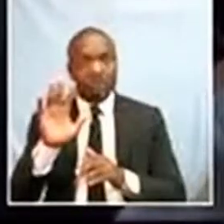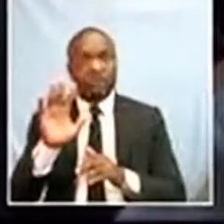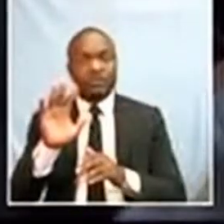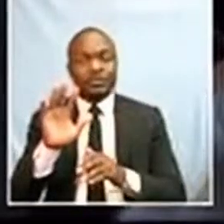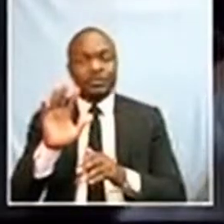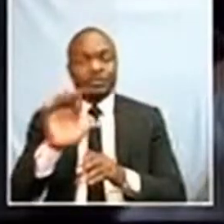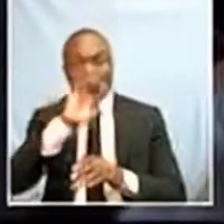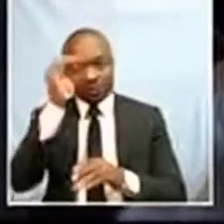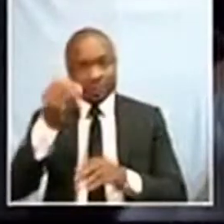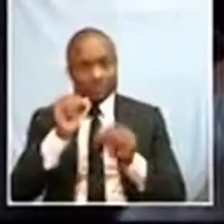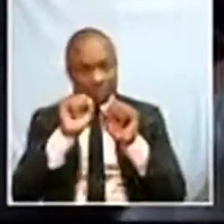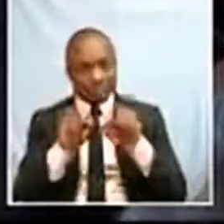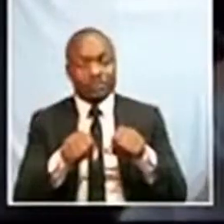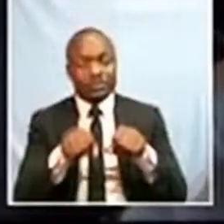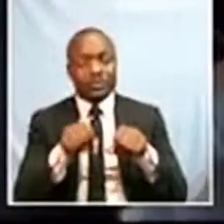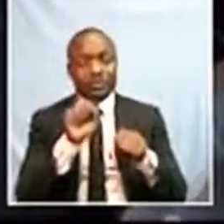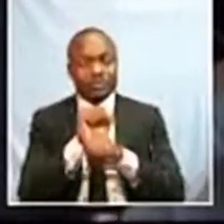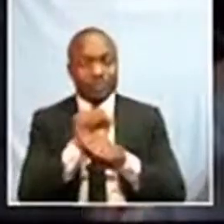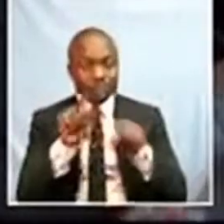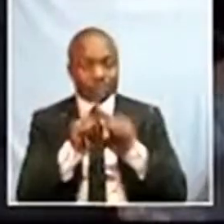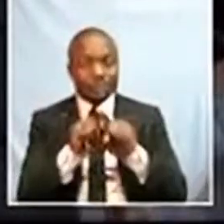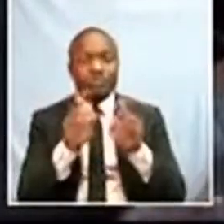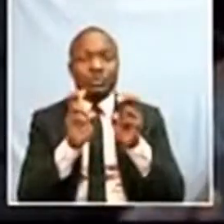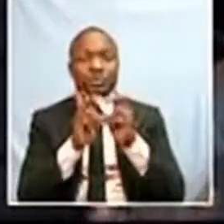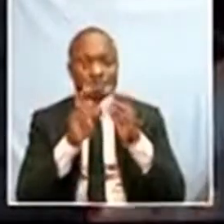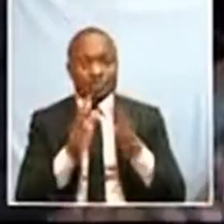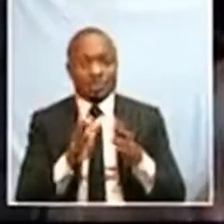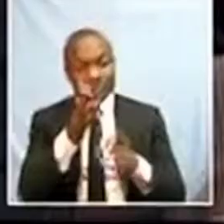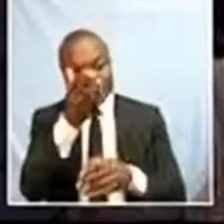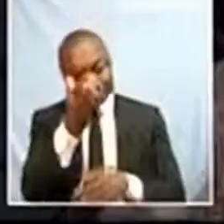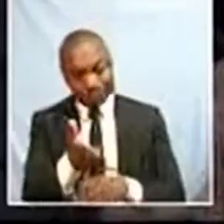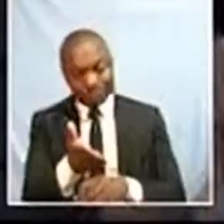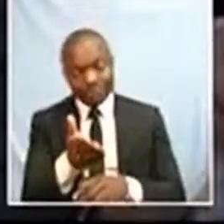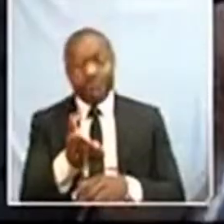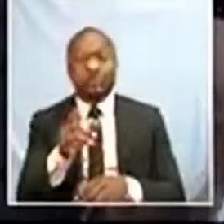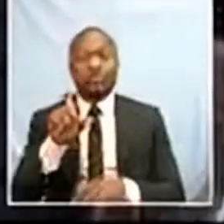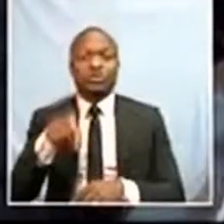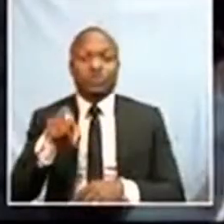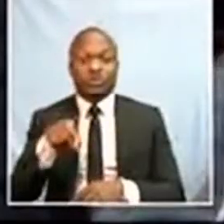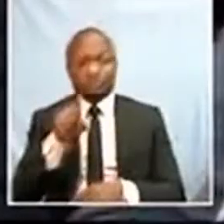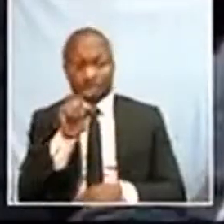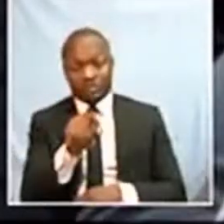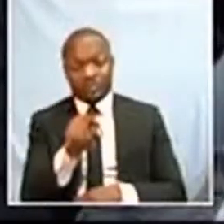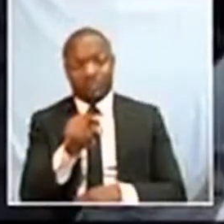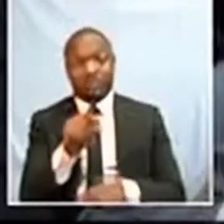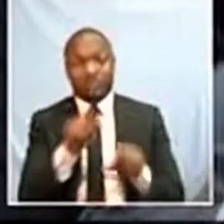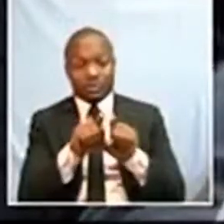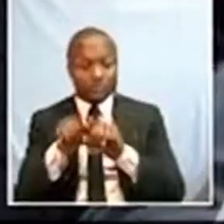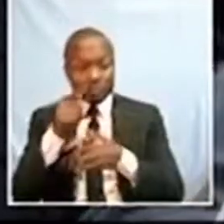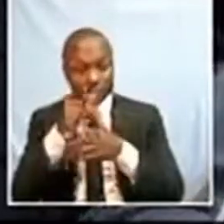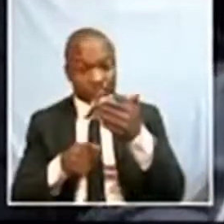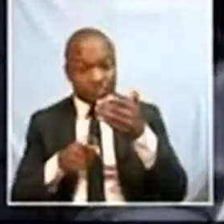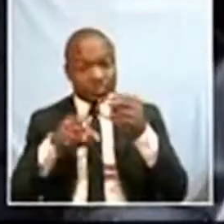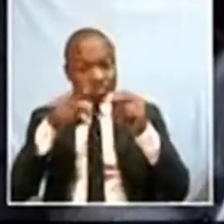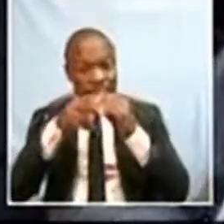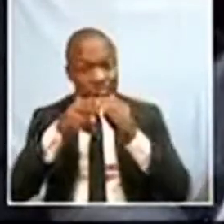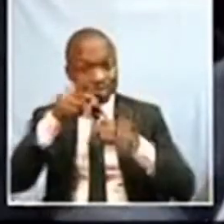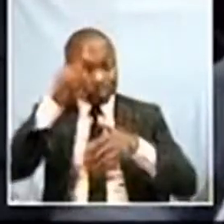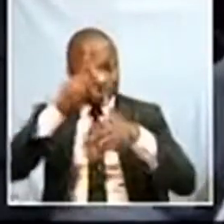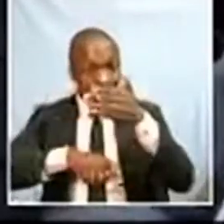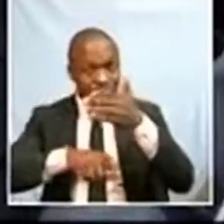same contractor on the ground. So we need that. So also, what was the termination